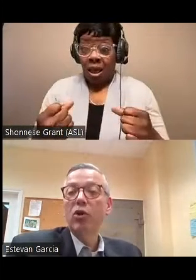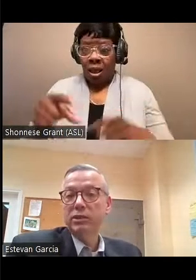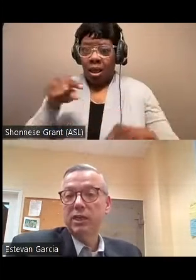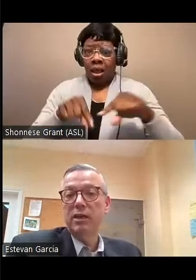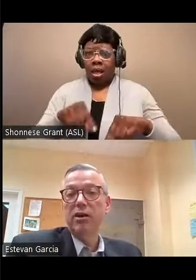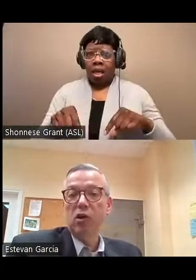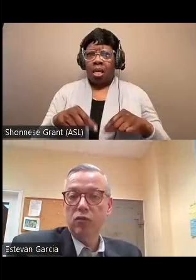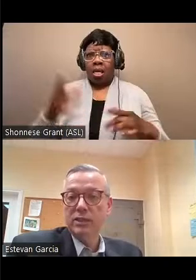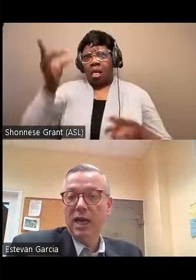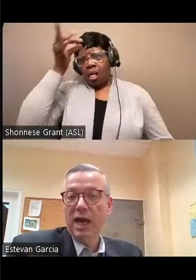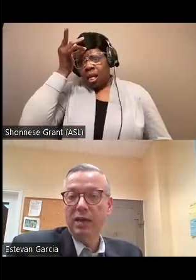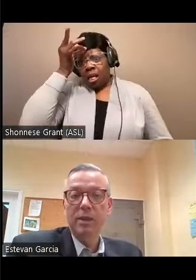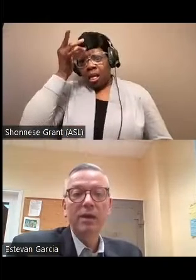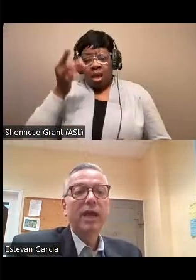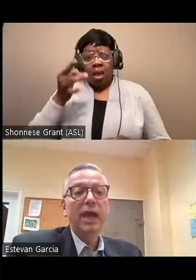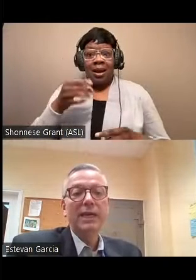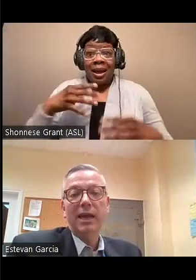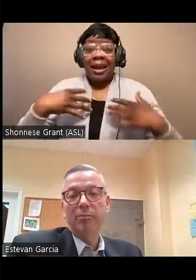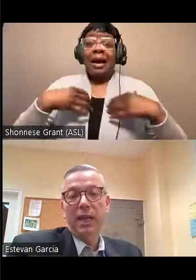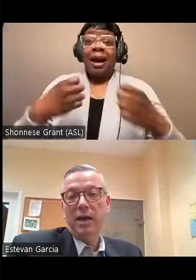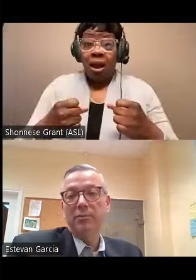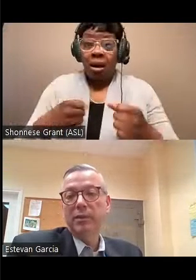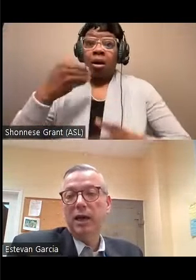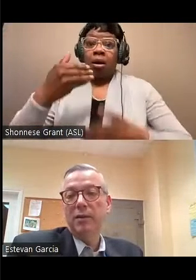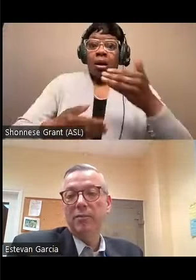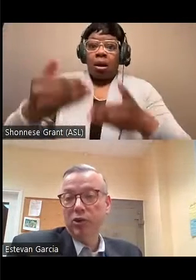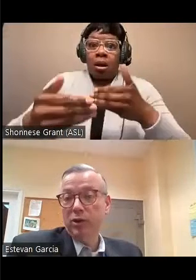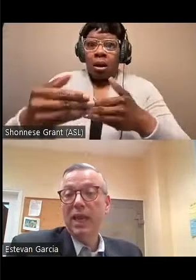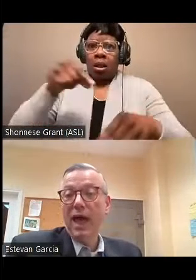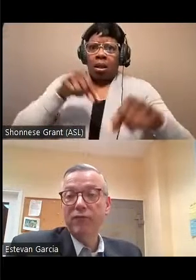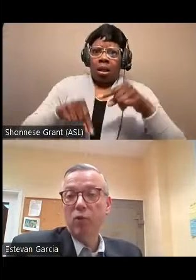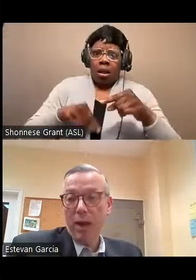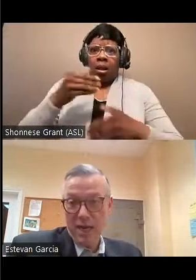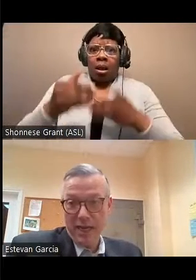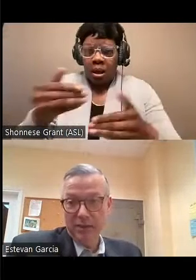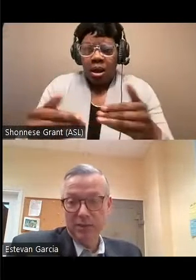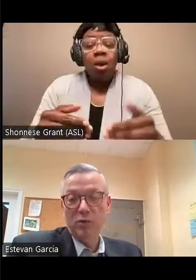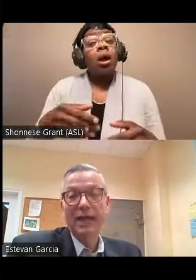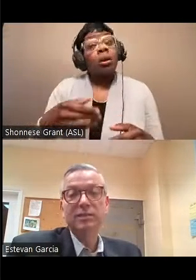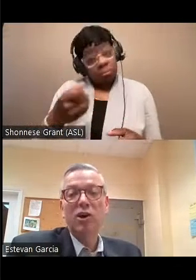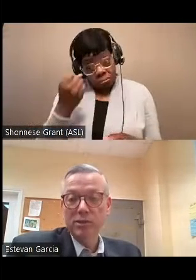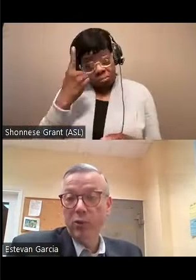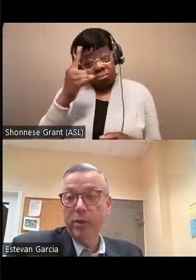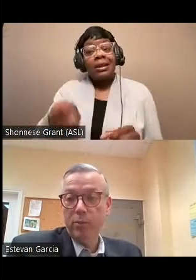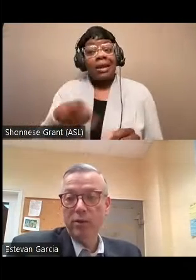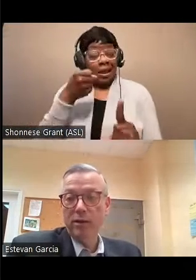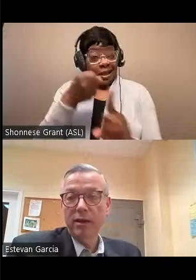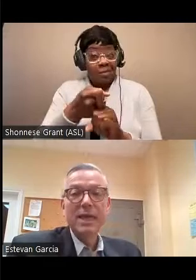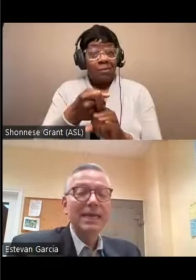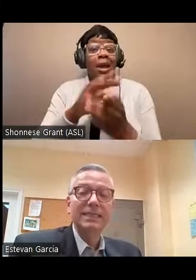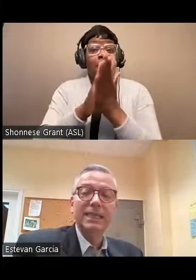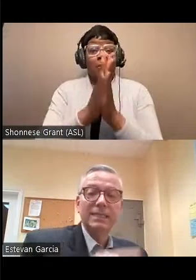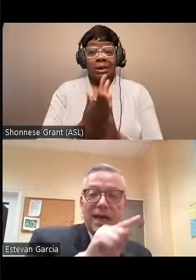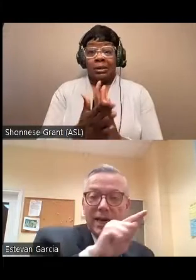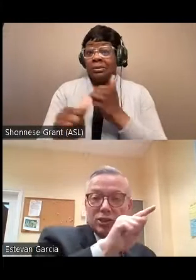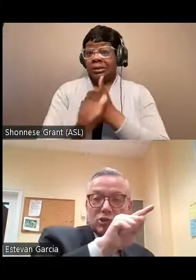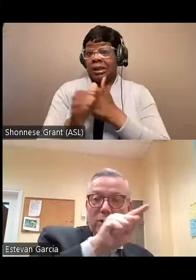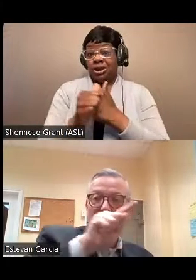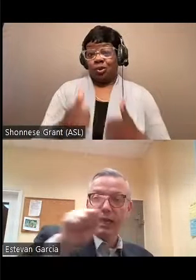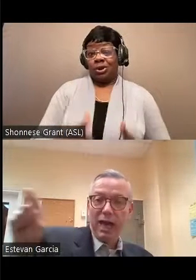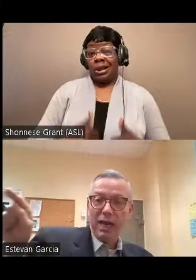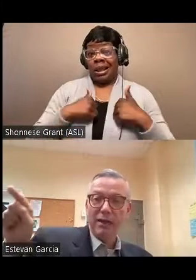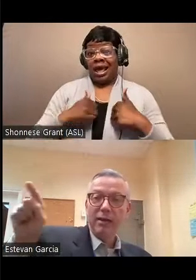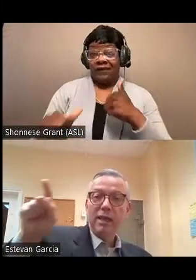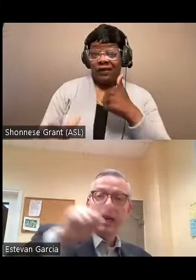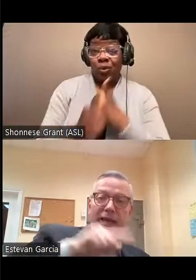even worsen over time, and can become certainly life-threatening. So that's also important, is that it's not a